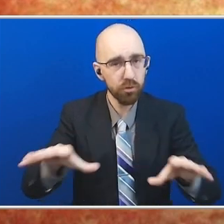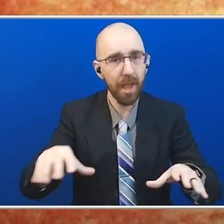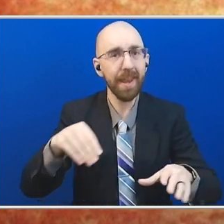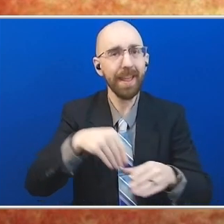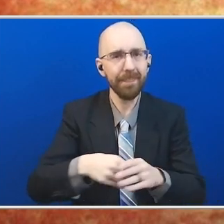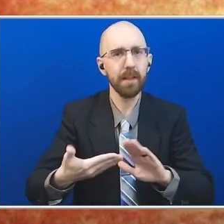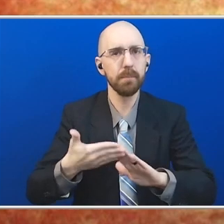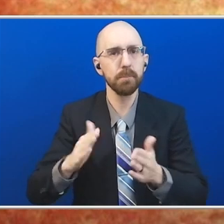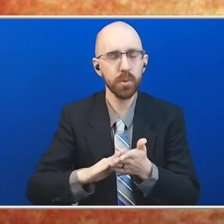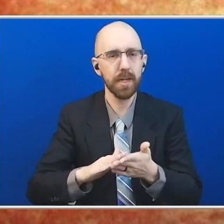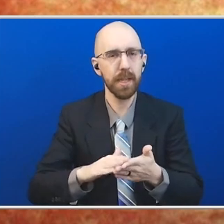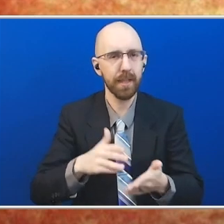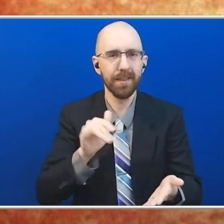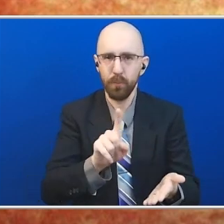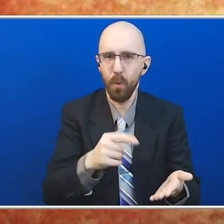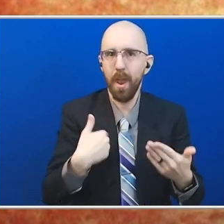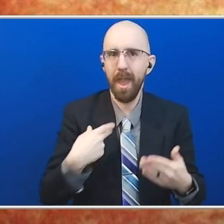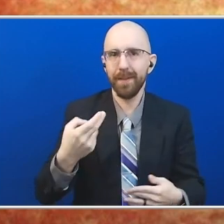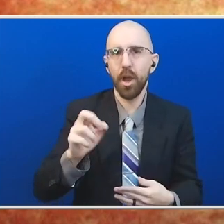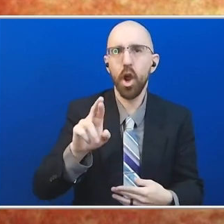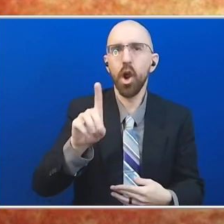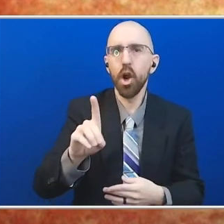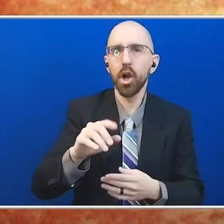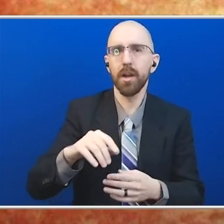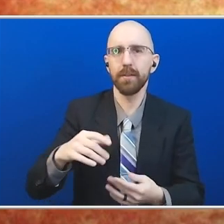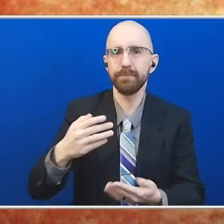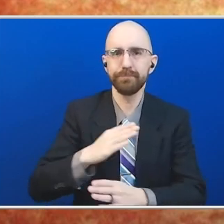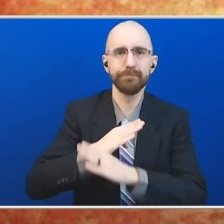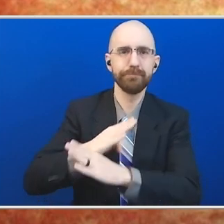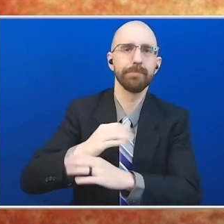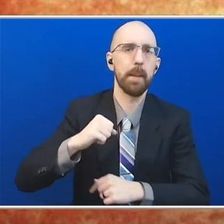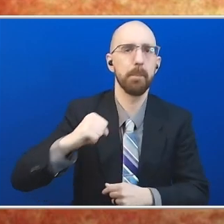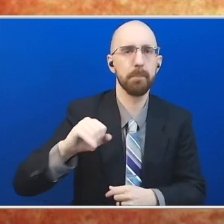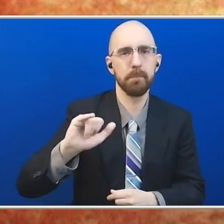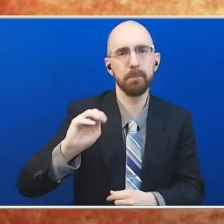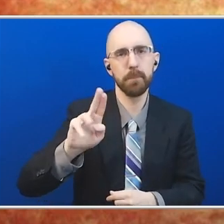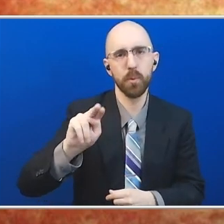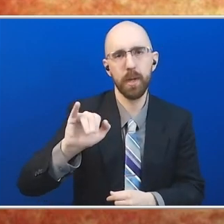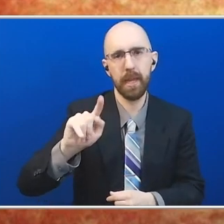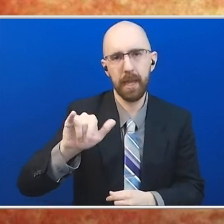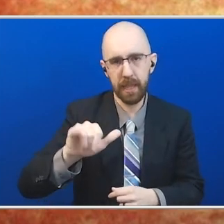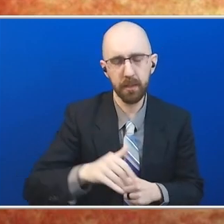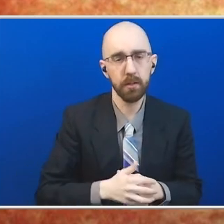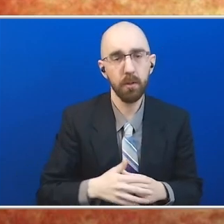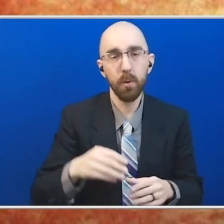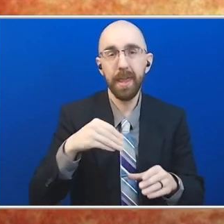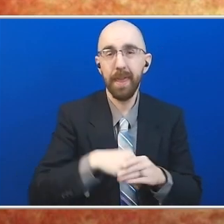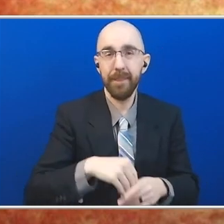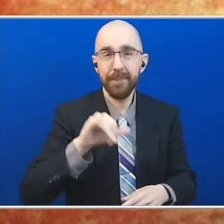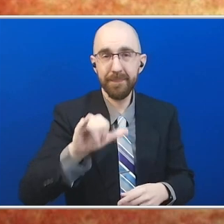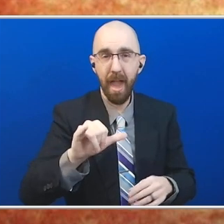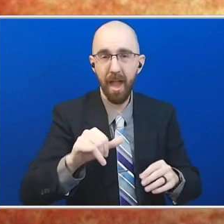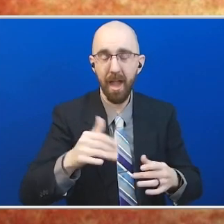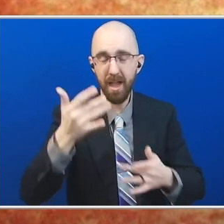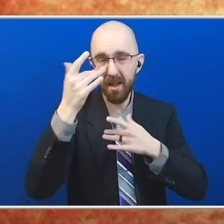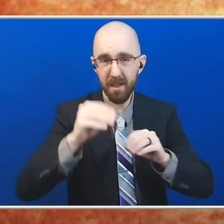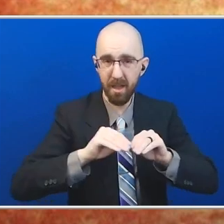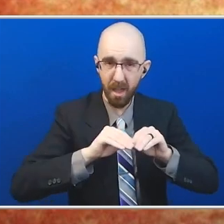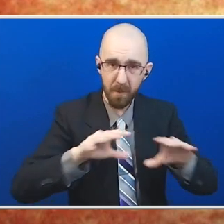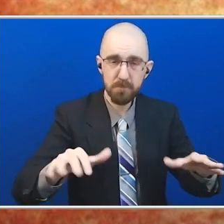have that herd immunity. So we know that in that outbreak, most of those patients